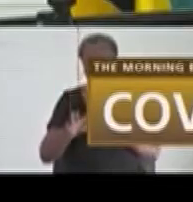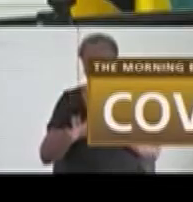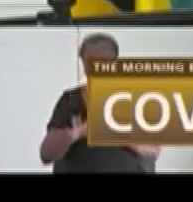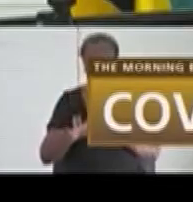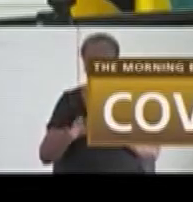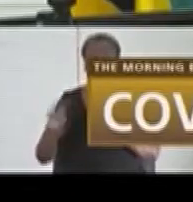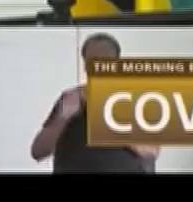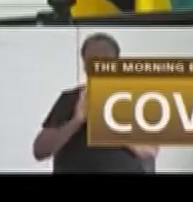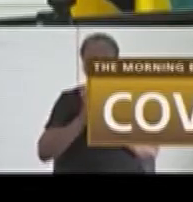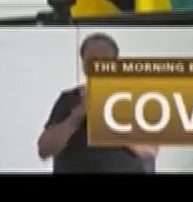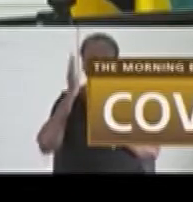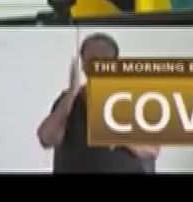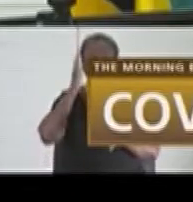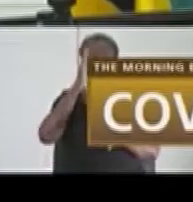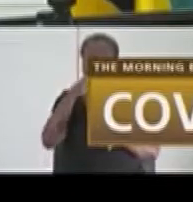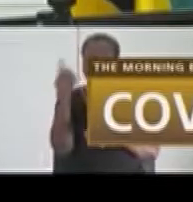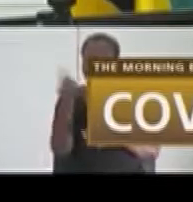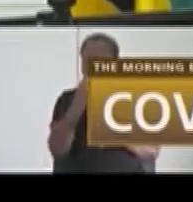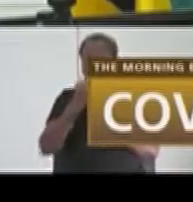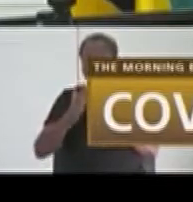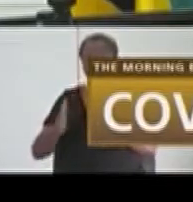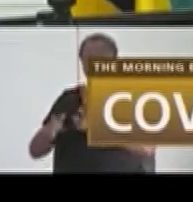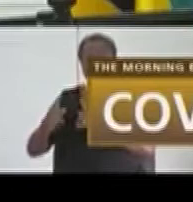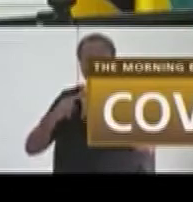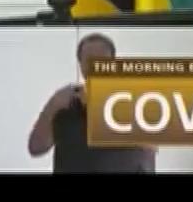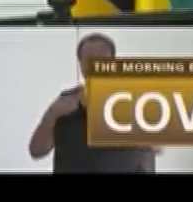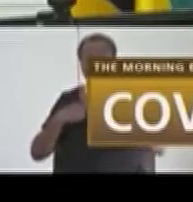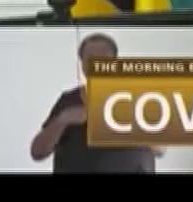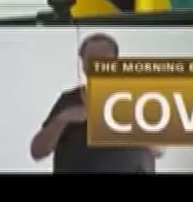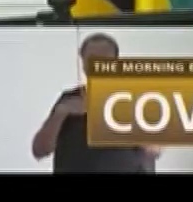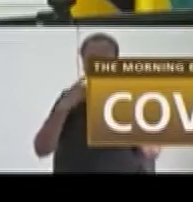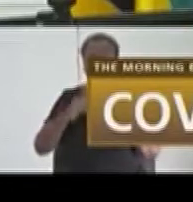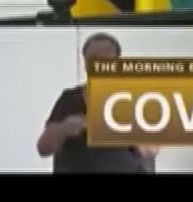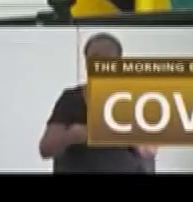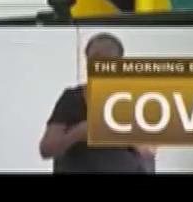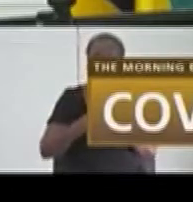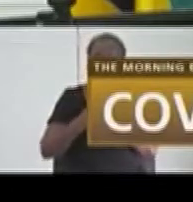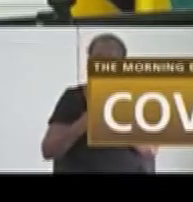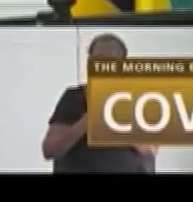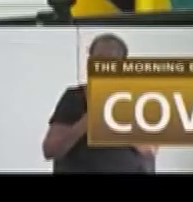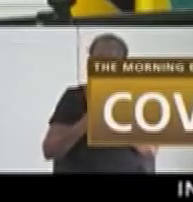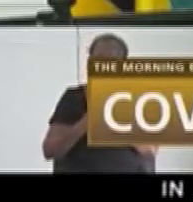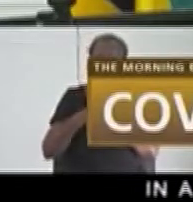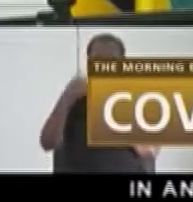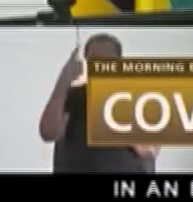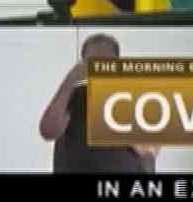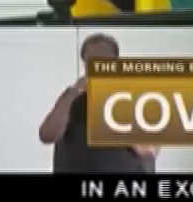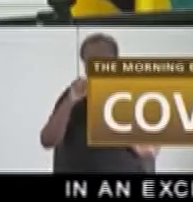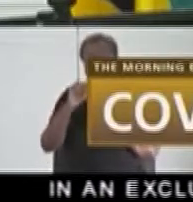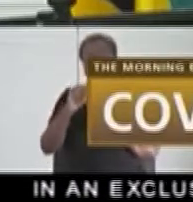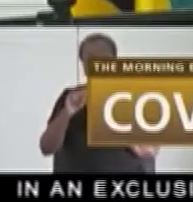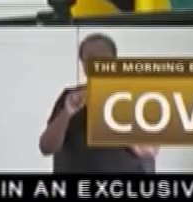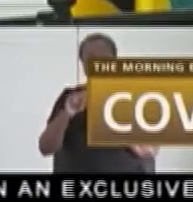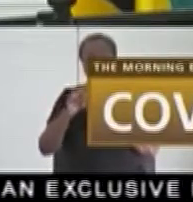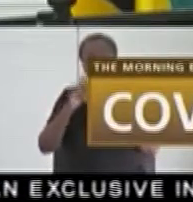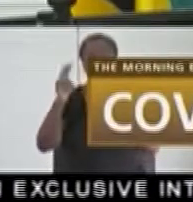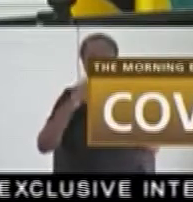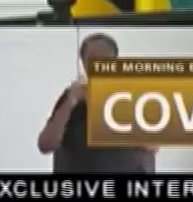We will always plan to have a reserve for acutely ill,